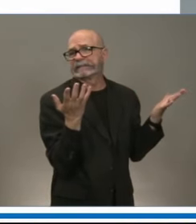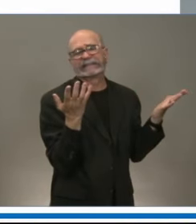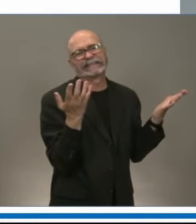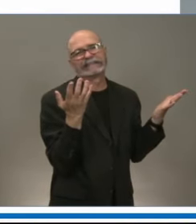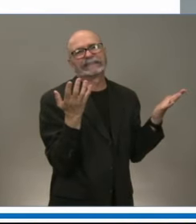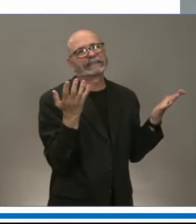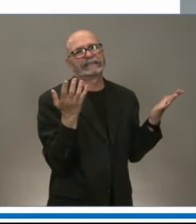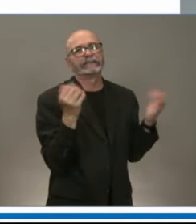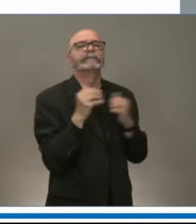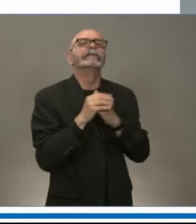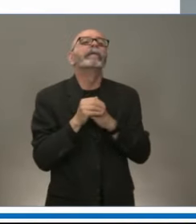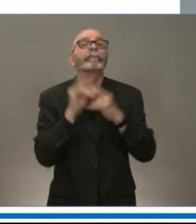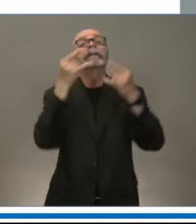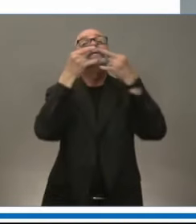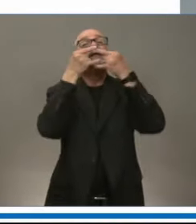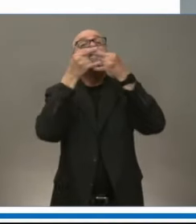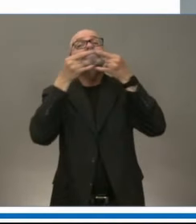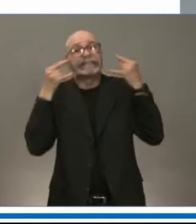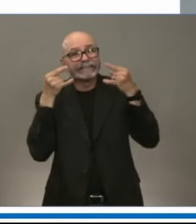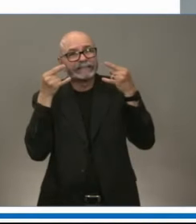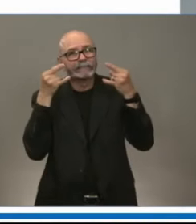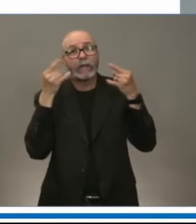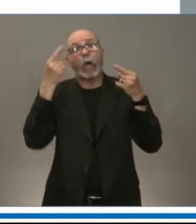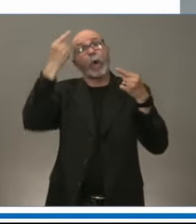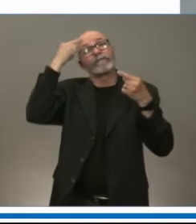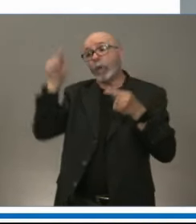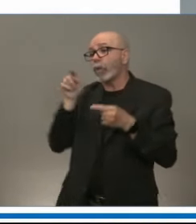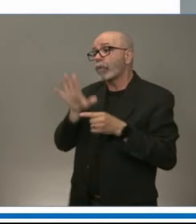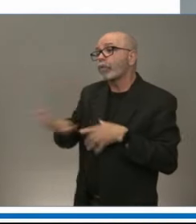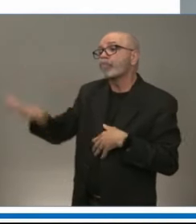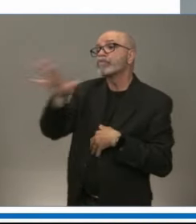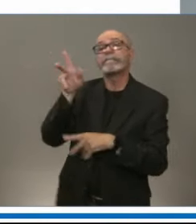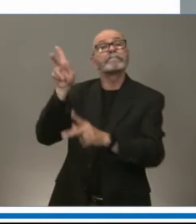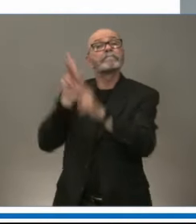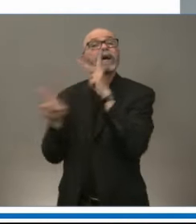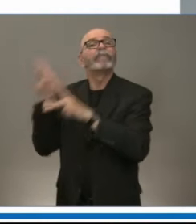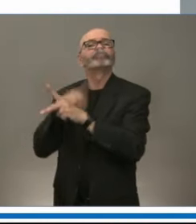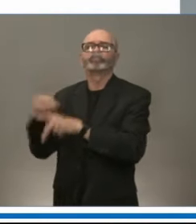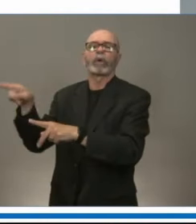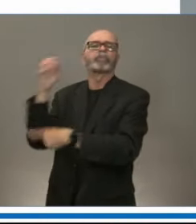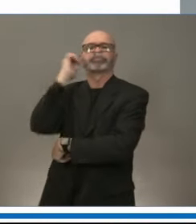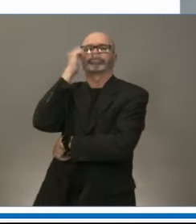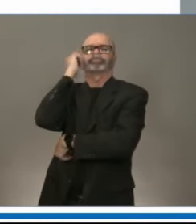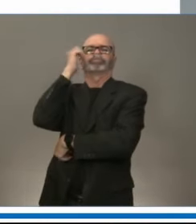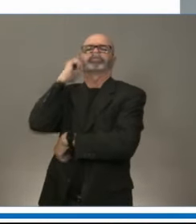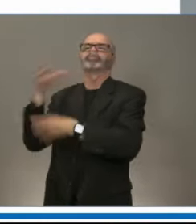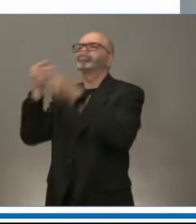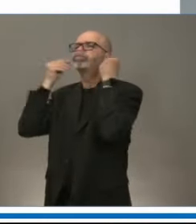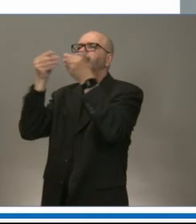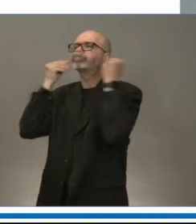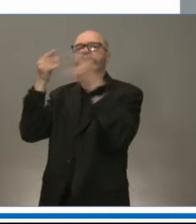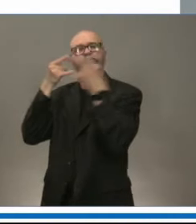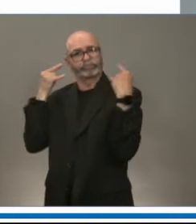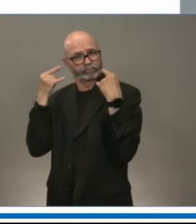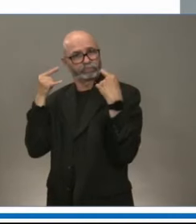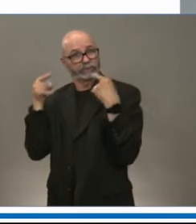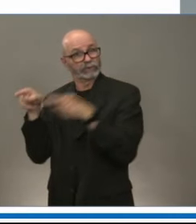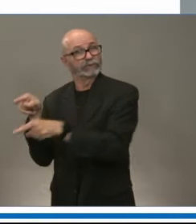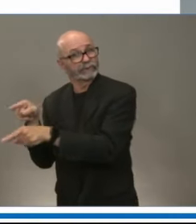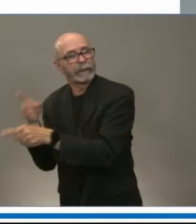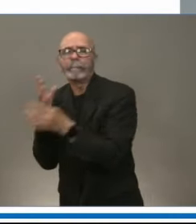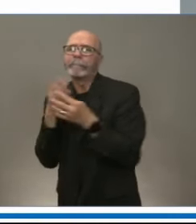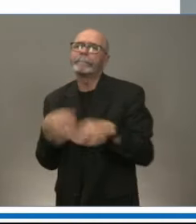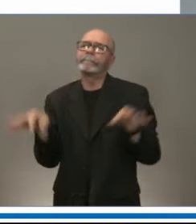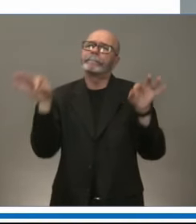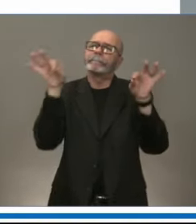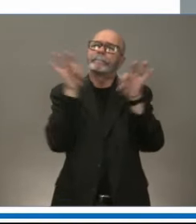appropriate use of masks, both for the public and in a healthcare setting, is critically important at this time, especially in the situation when we